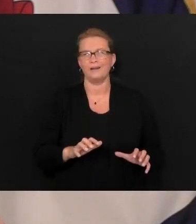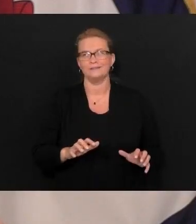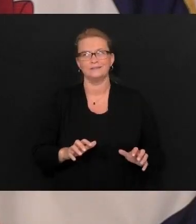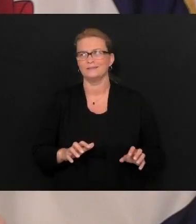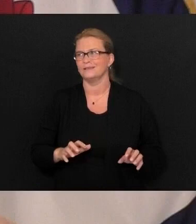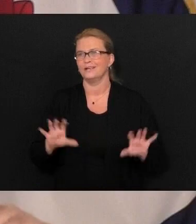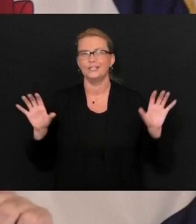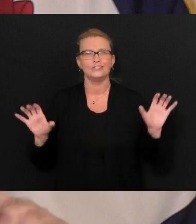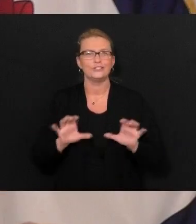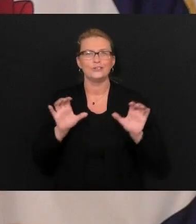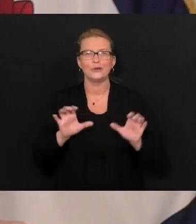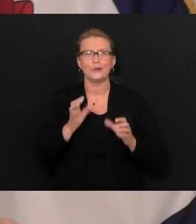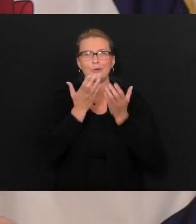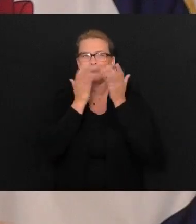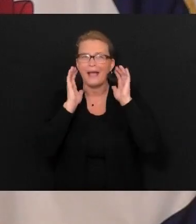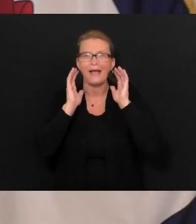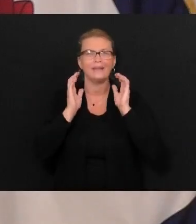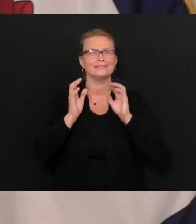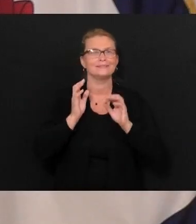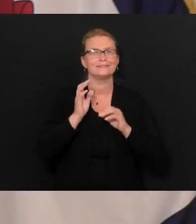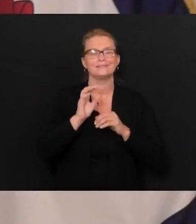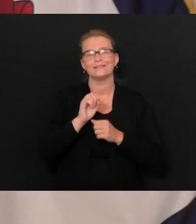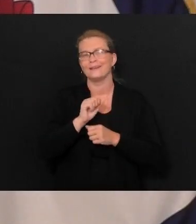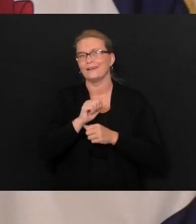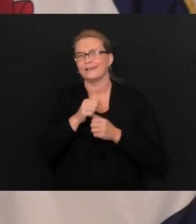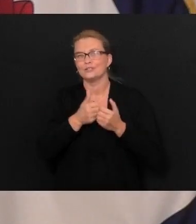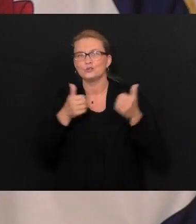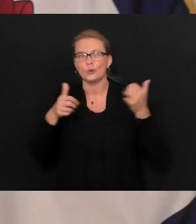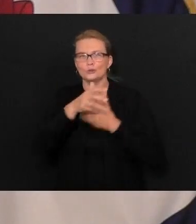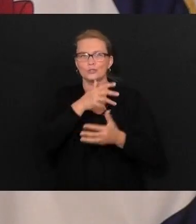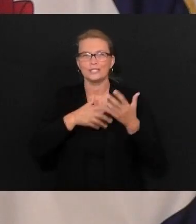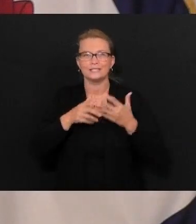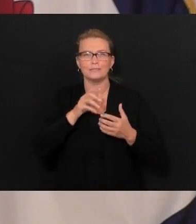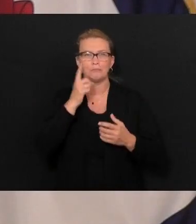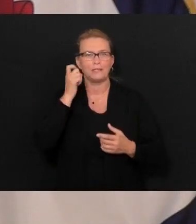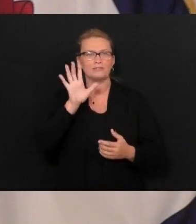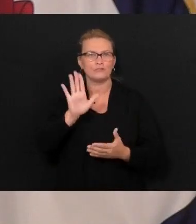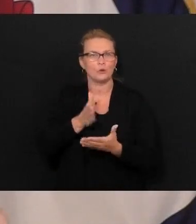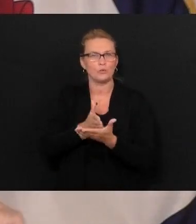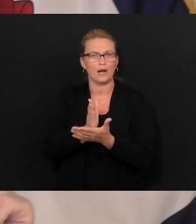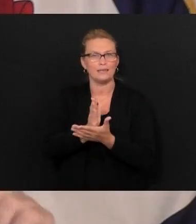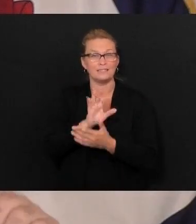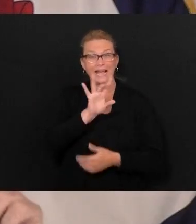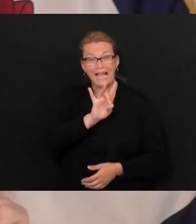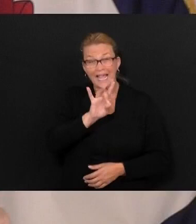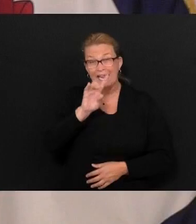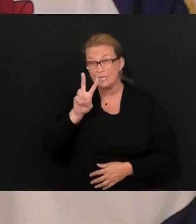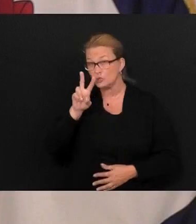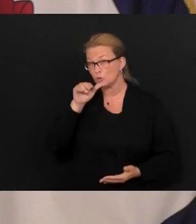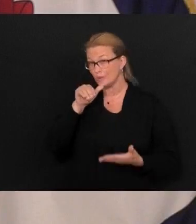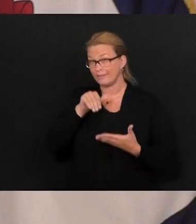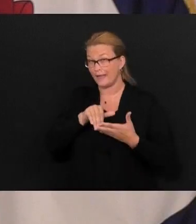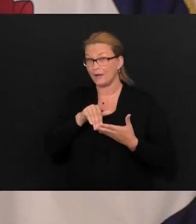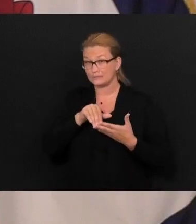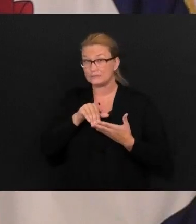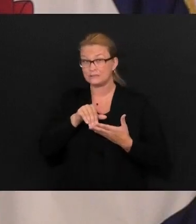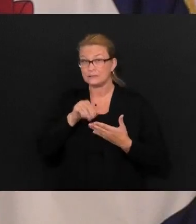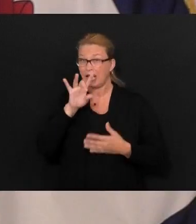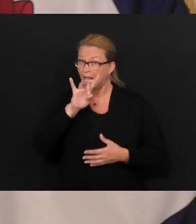we have a right to not do something. And when he said 82,000 I think it